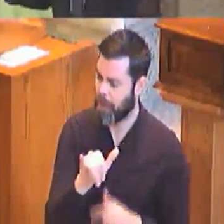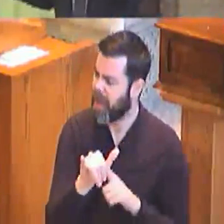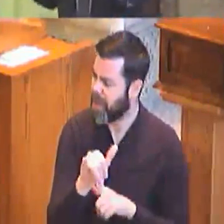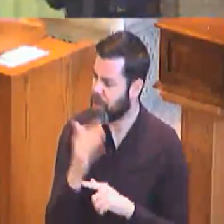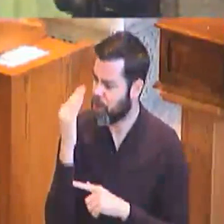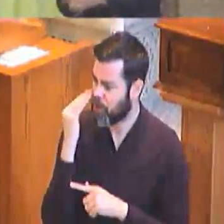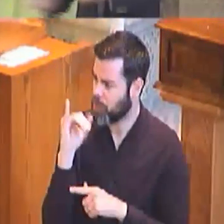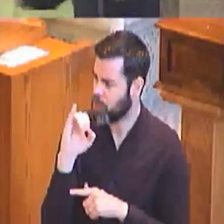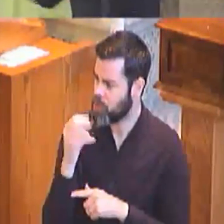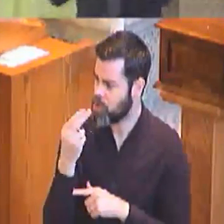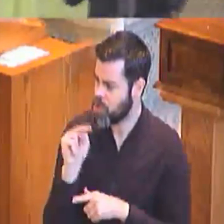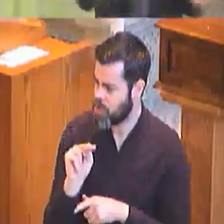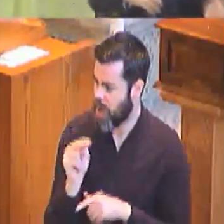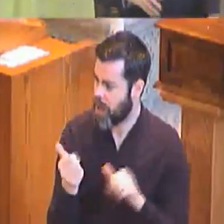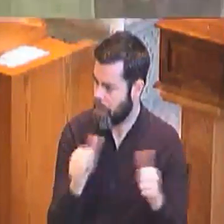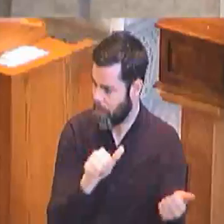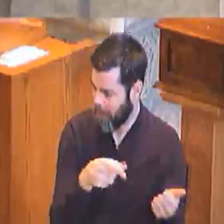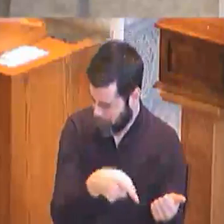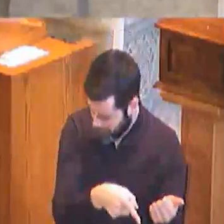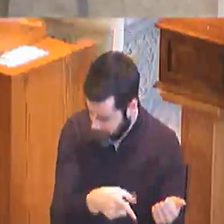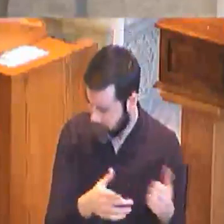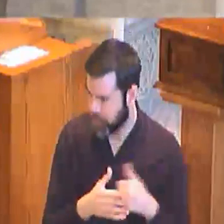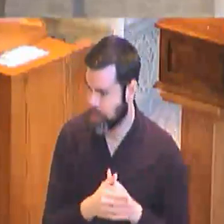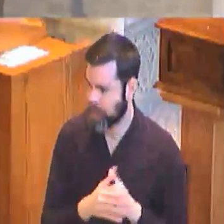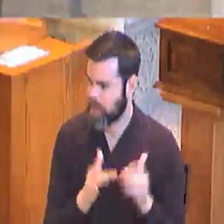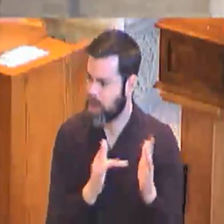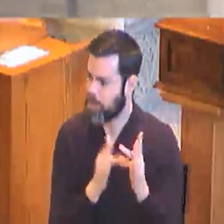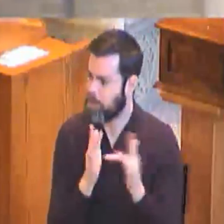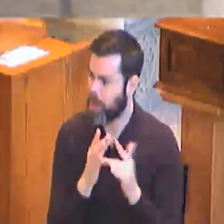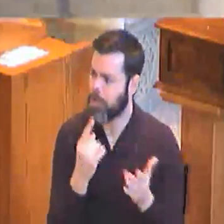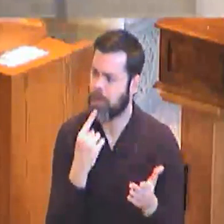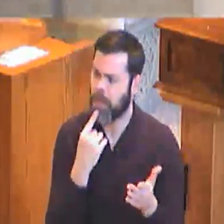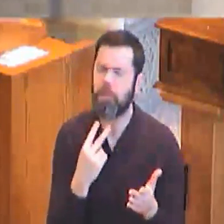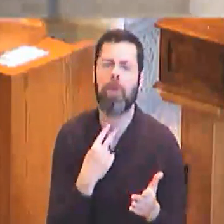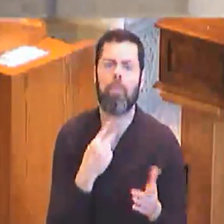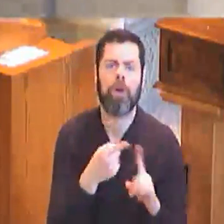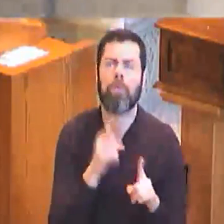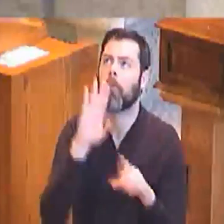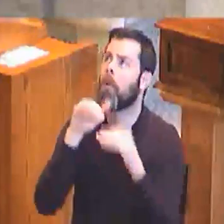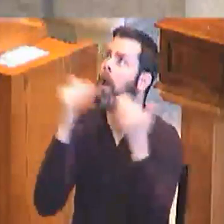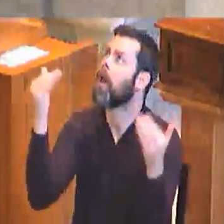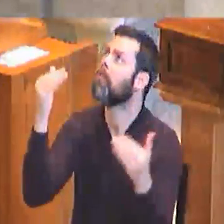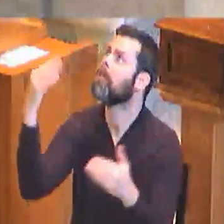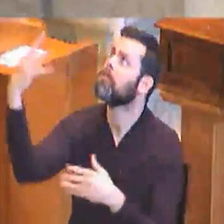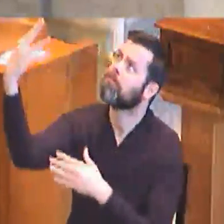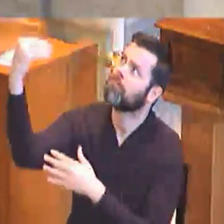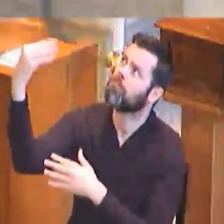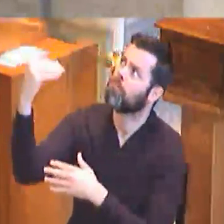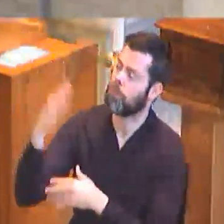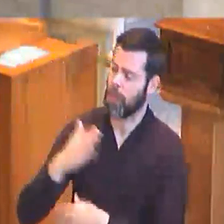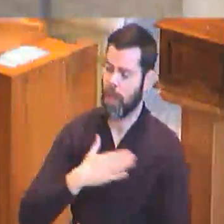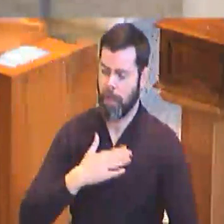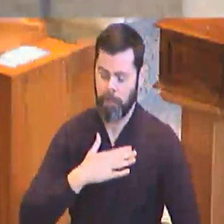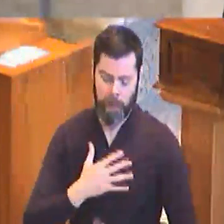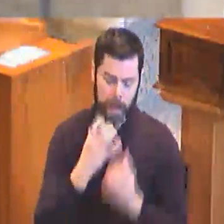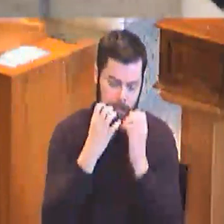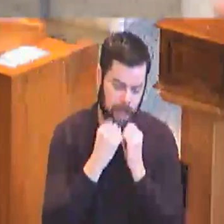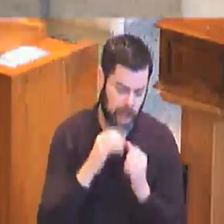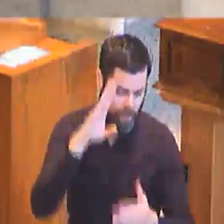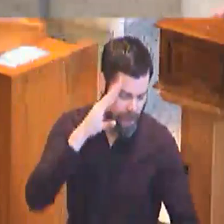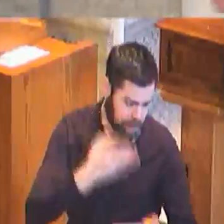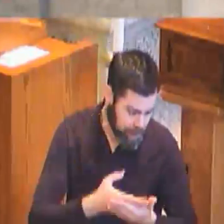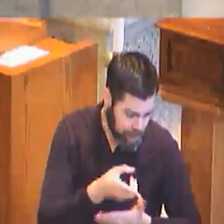by John the Baptist, and he was baptized, and his scripture says that there was a voice from heaven that came forth and said, "This is my beloved